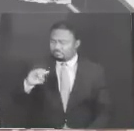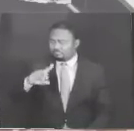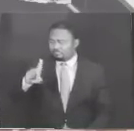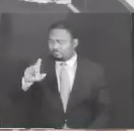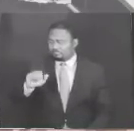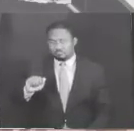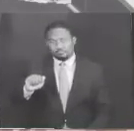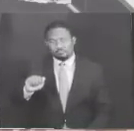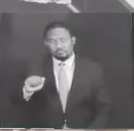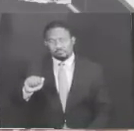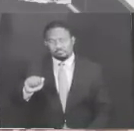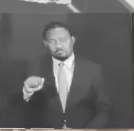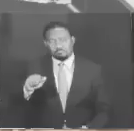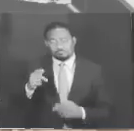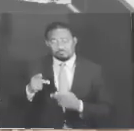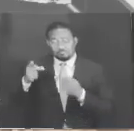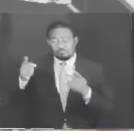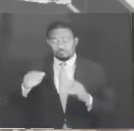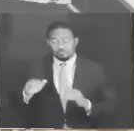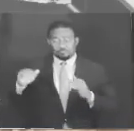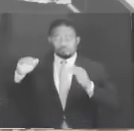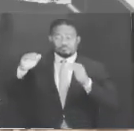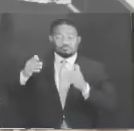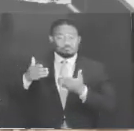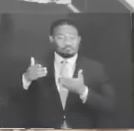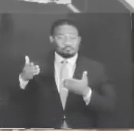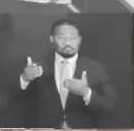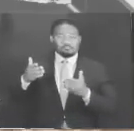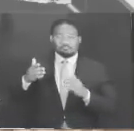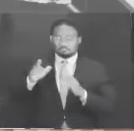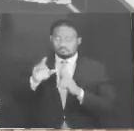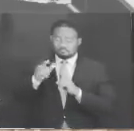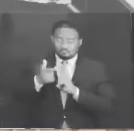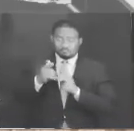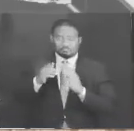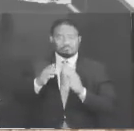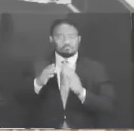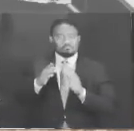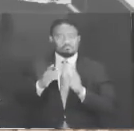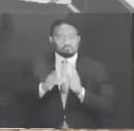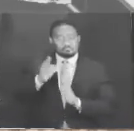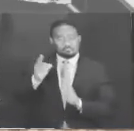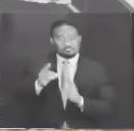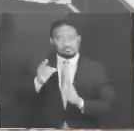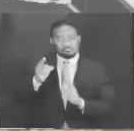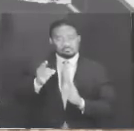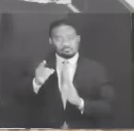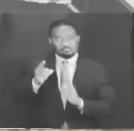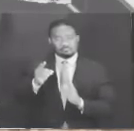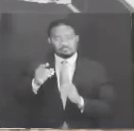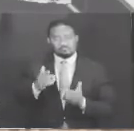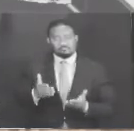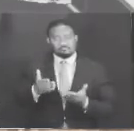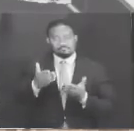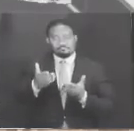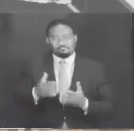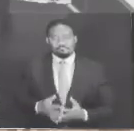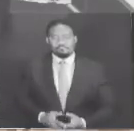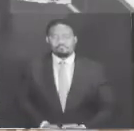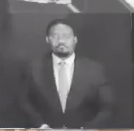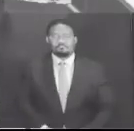assemblies and position them as engines of local economic development. I so submit, Mr. Speaker.